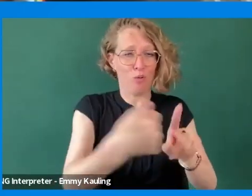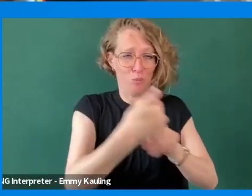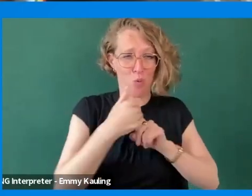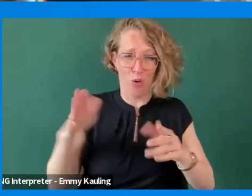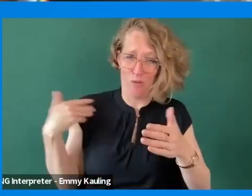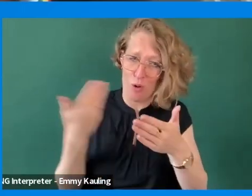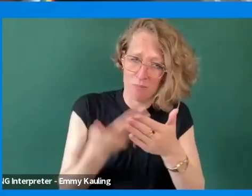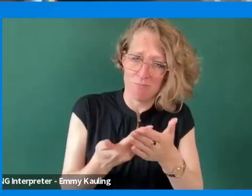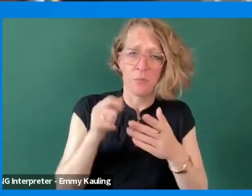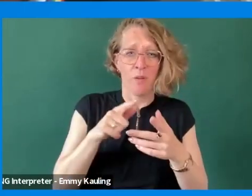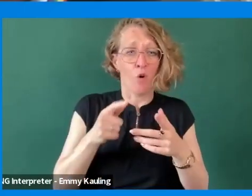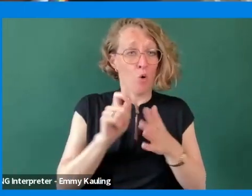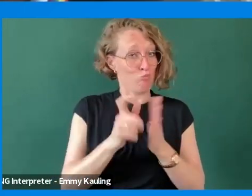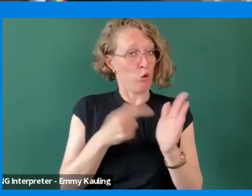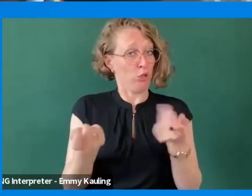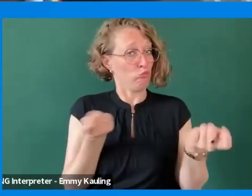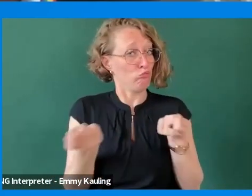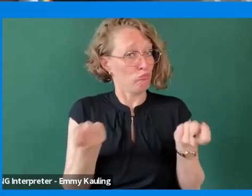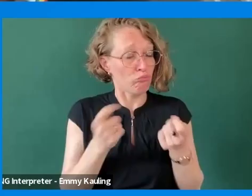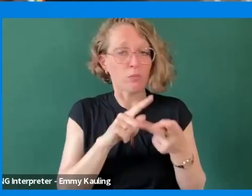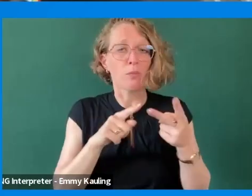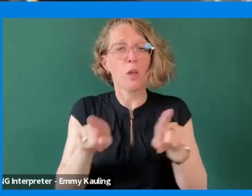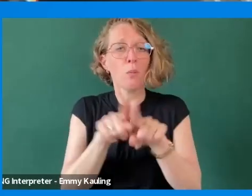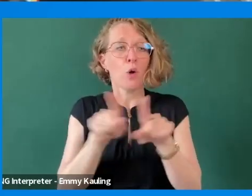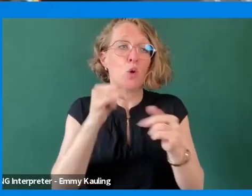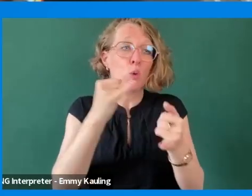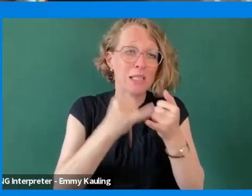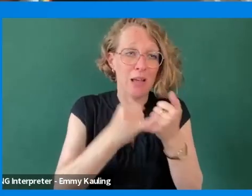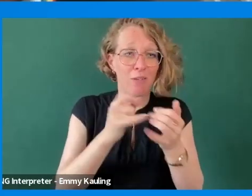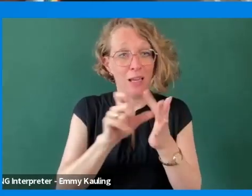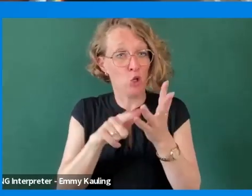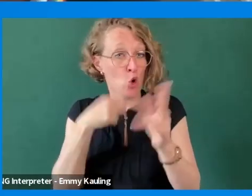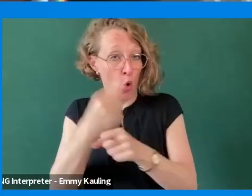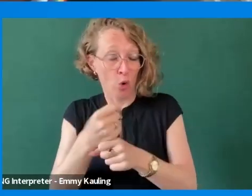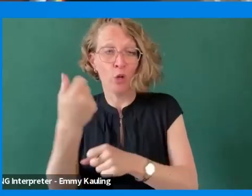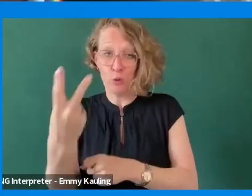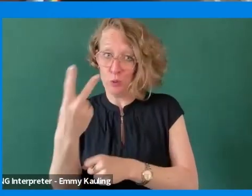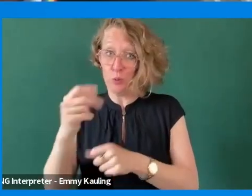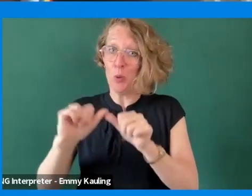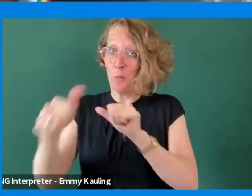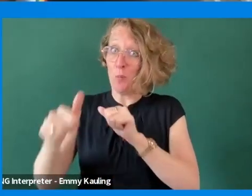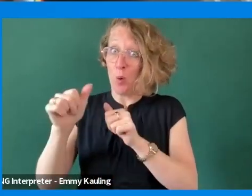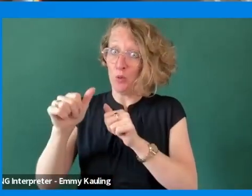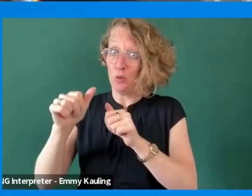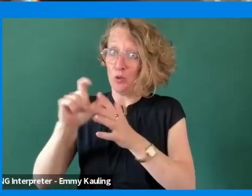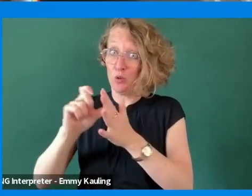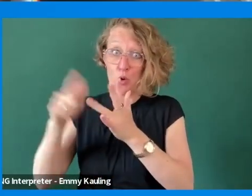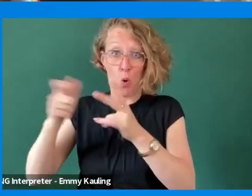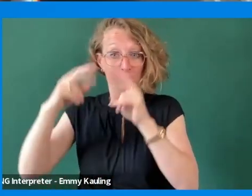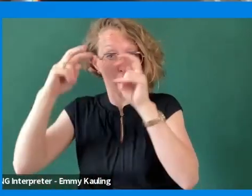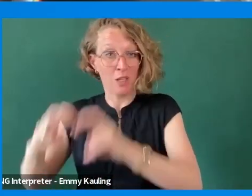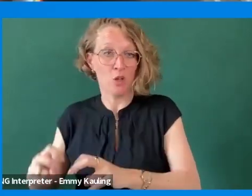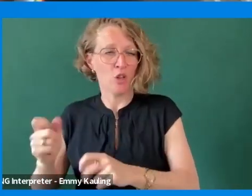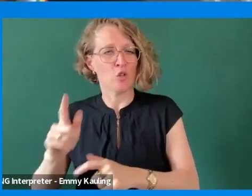period in running the project, but also to thank Steffi and Dong as the two postdocs who've made the research happen. So I'm going to give the last word